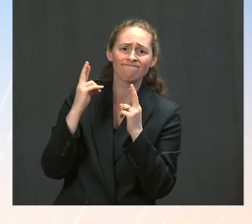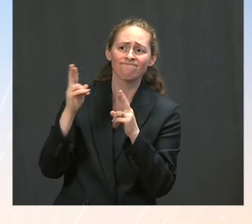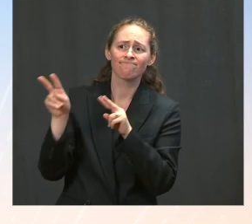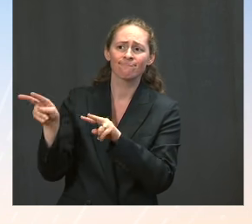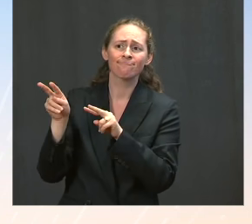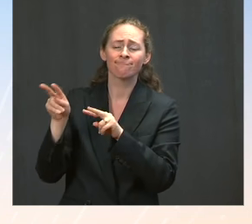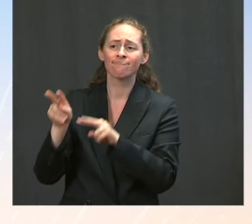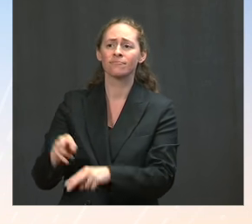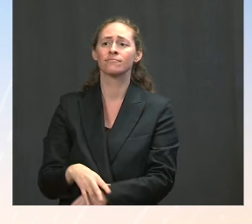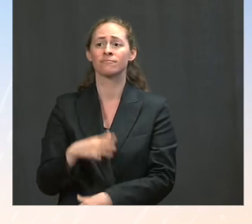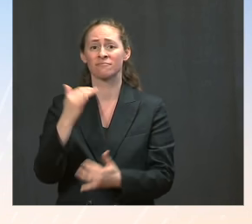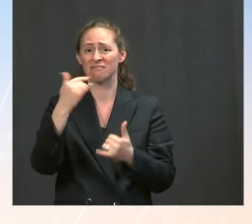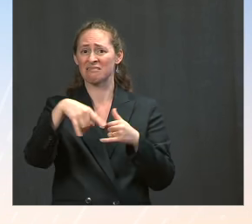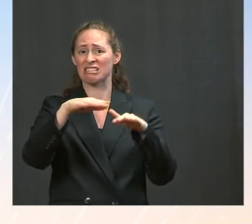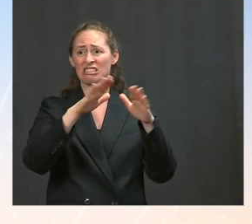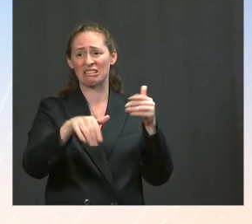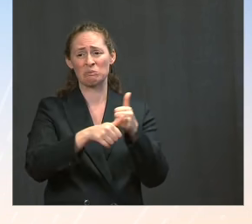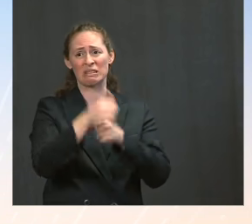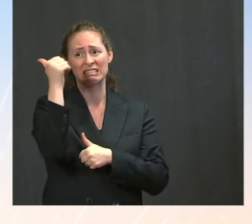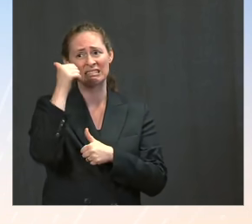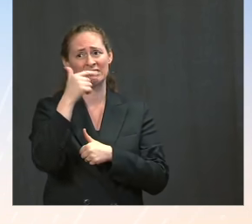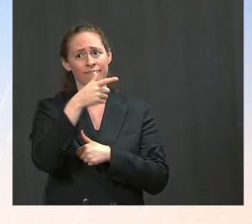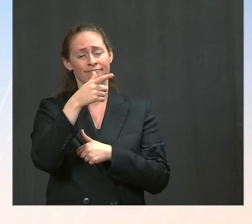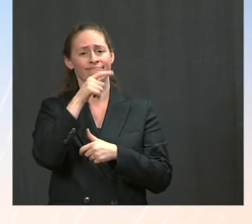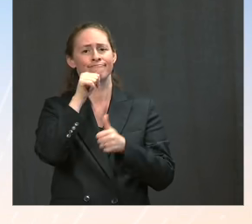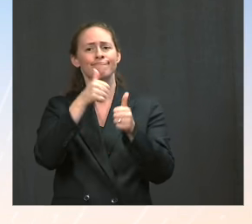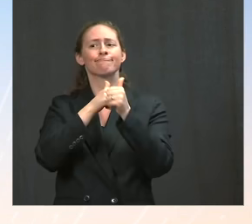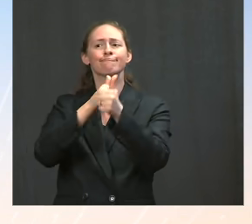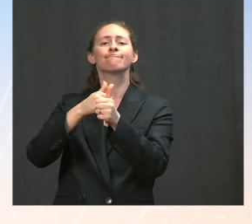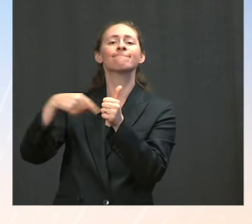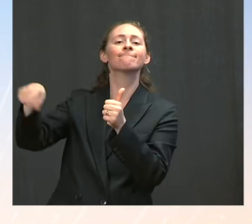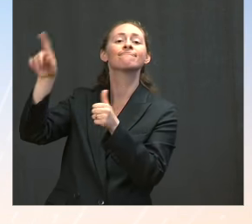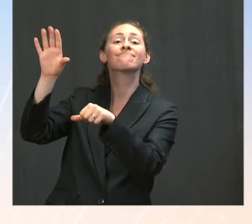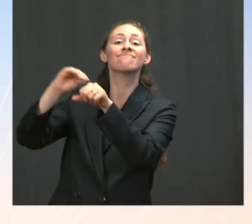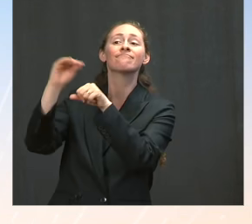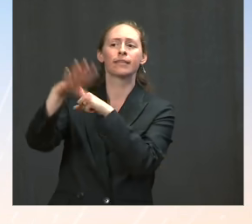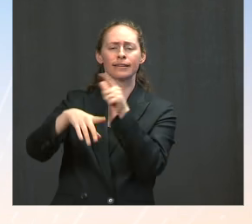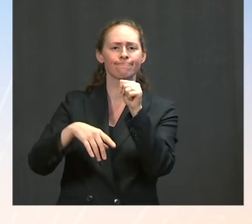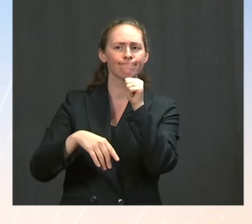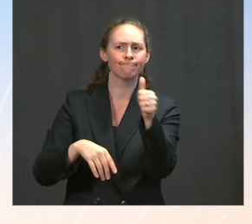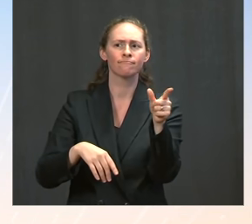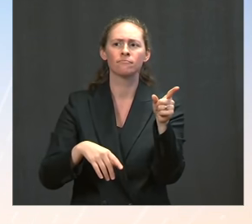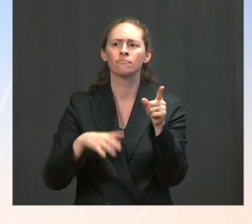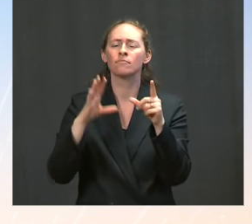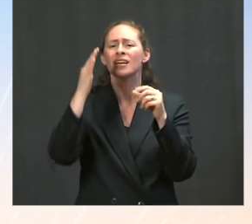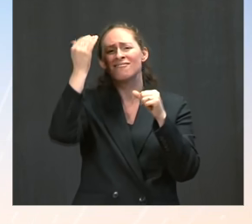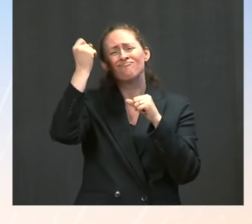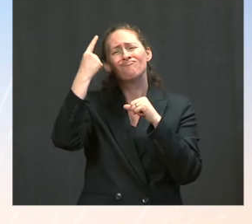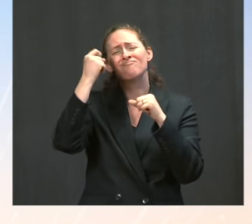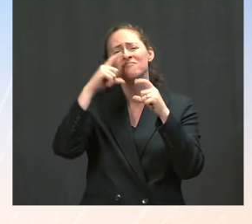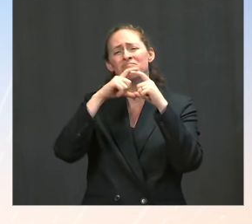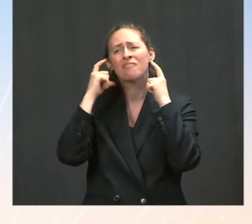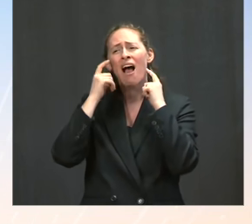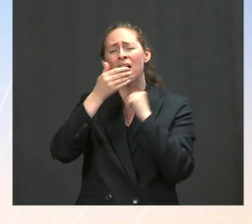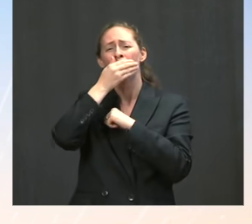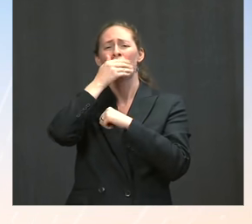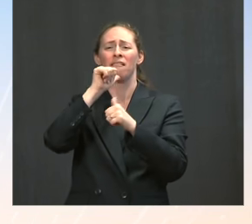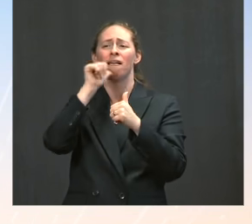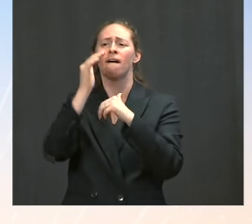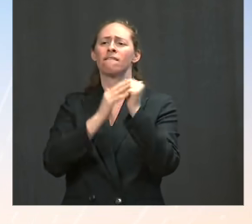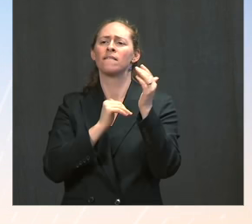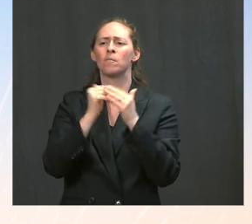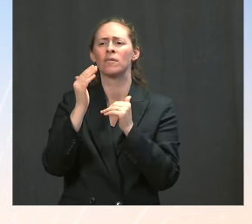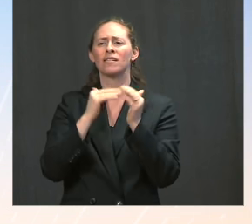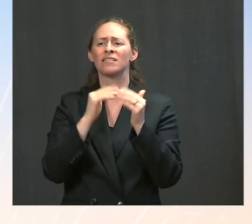health guidelines. We know masks are not the most comfortable thing. I will say my kids are quite adjusted to them, as I know many kids